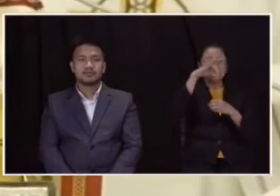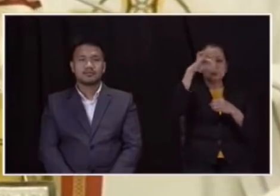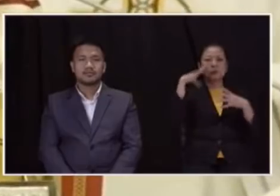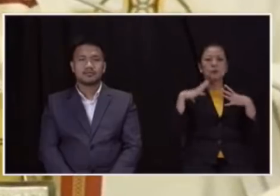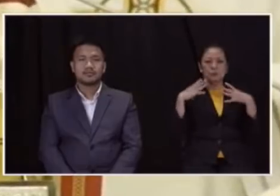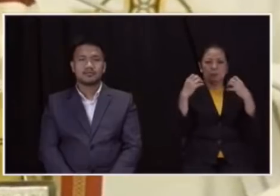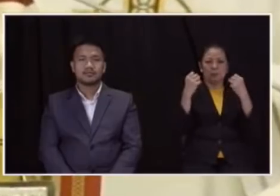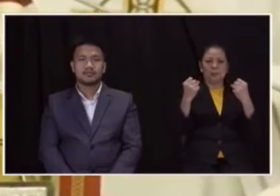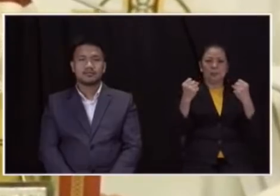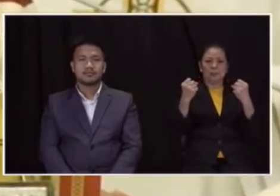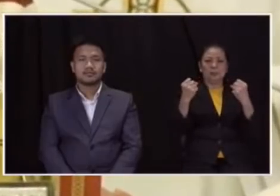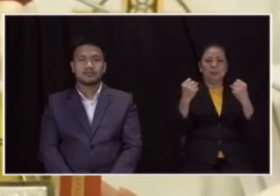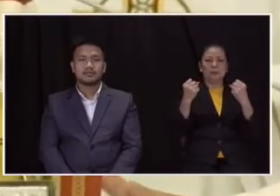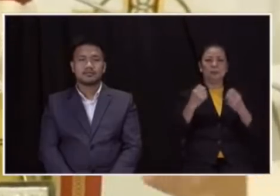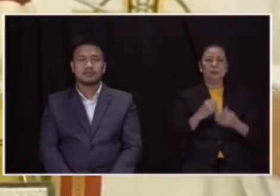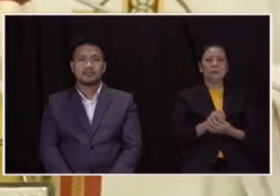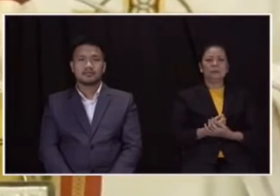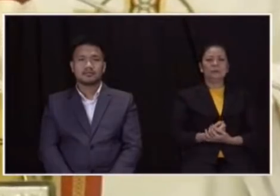be healed.